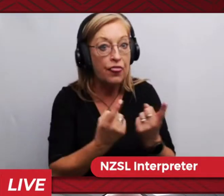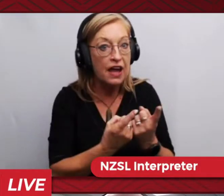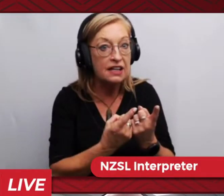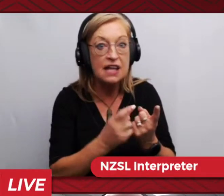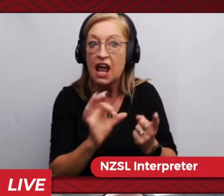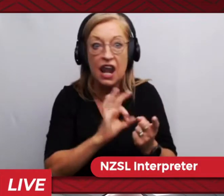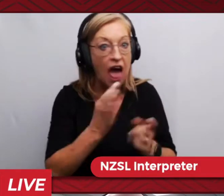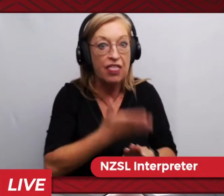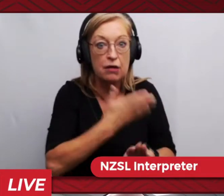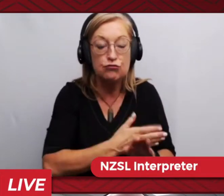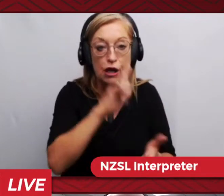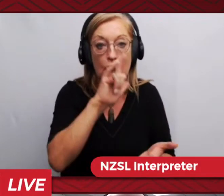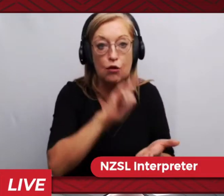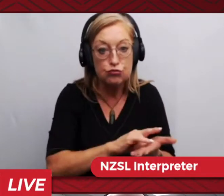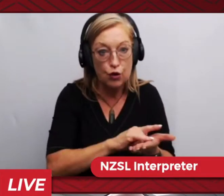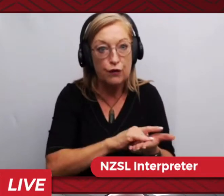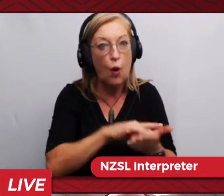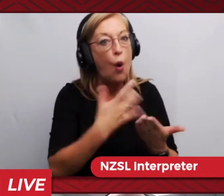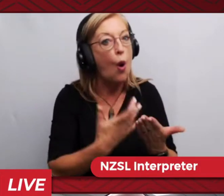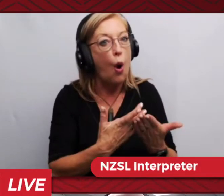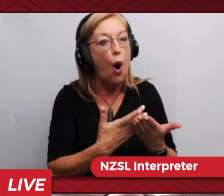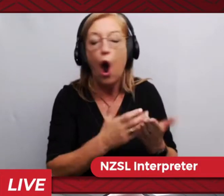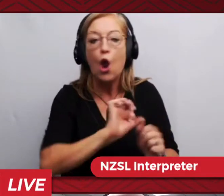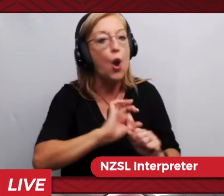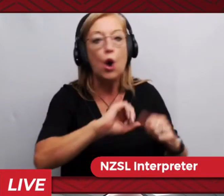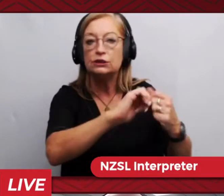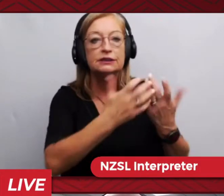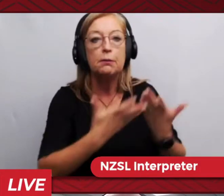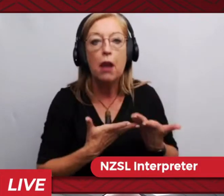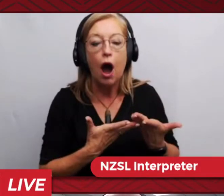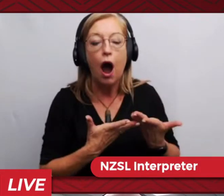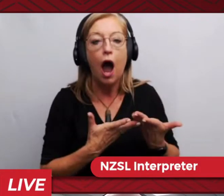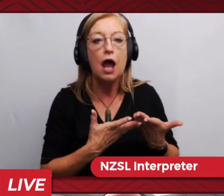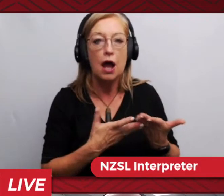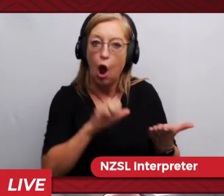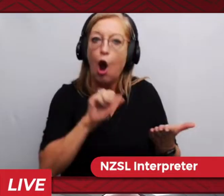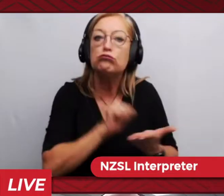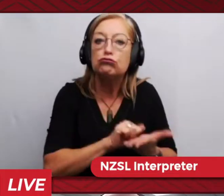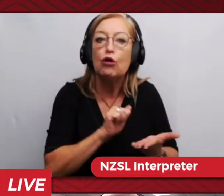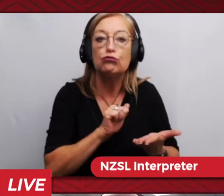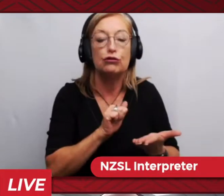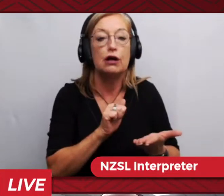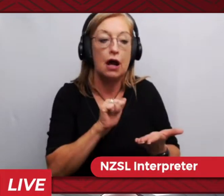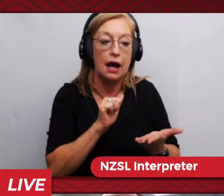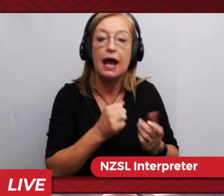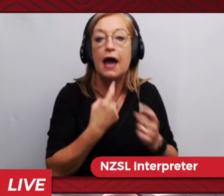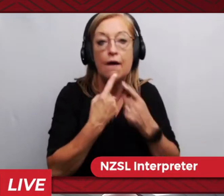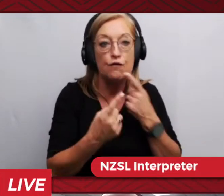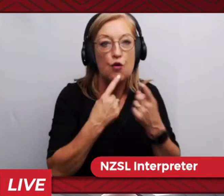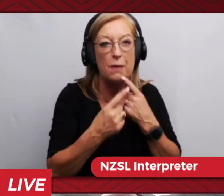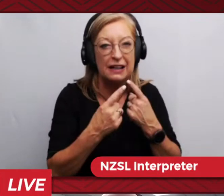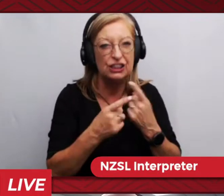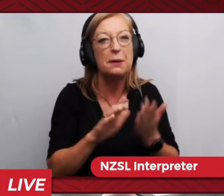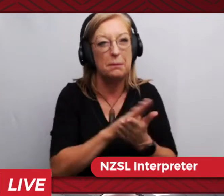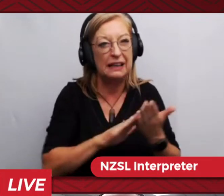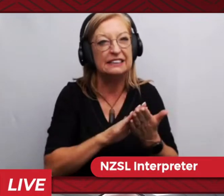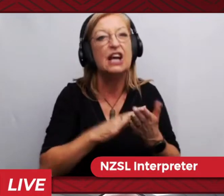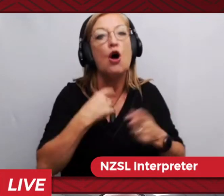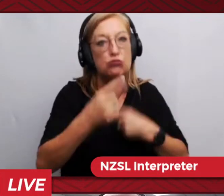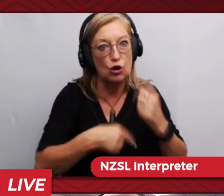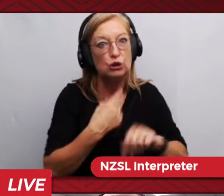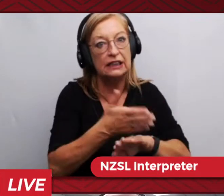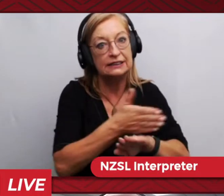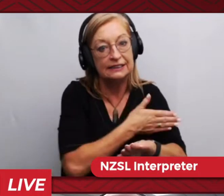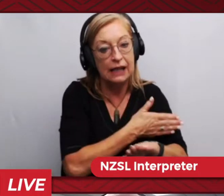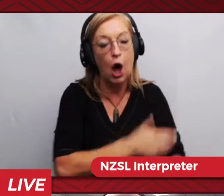supplying the full information will slow down reimbursements, as we will need to follow these up. So you'll fill out the